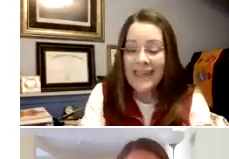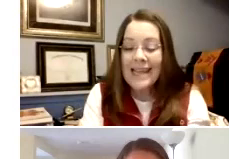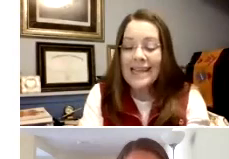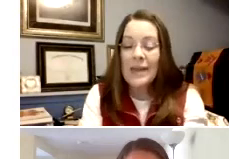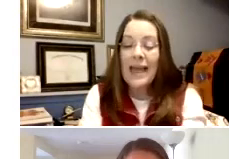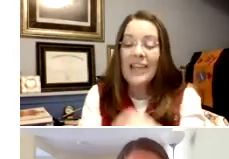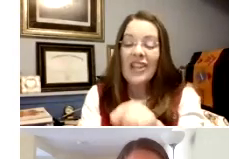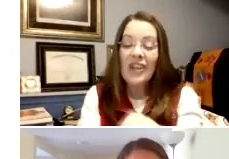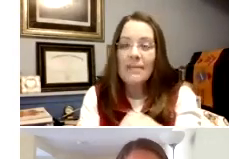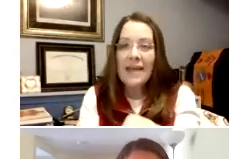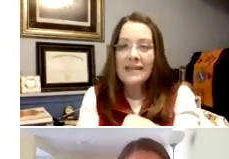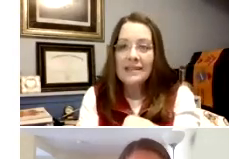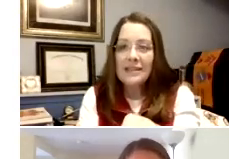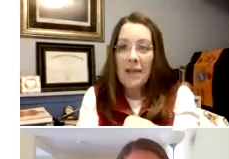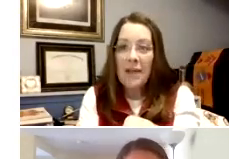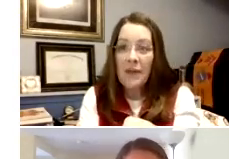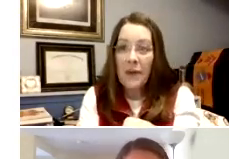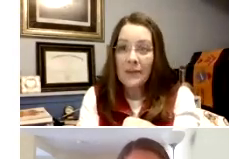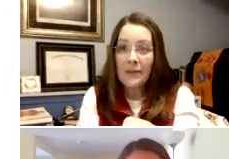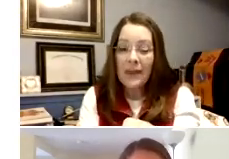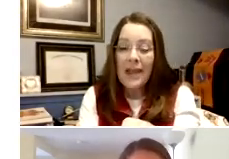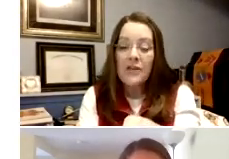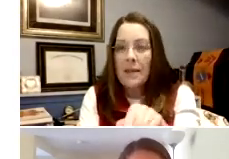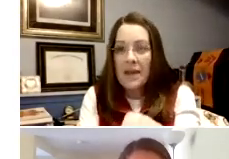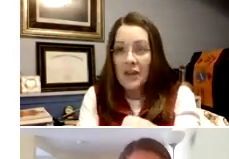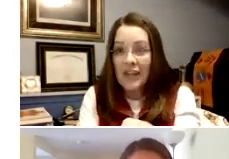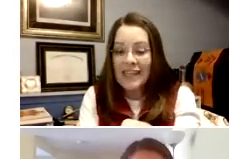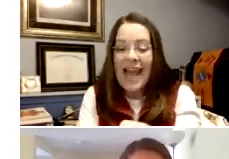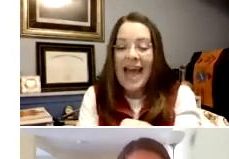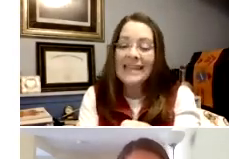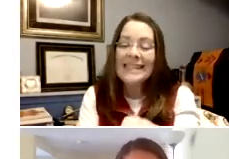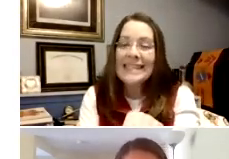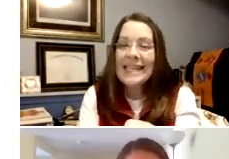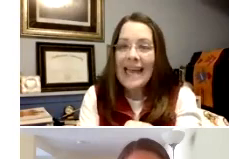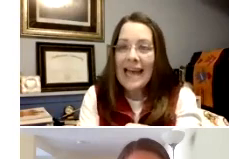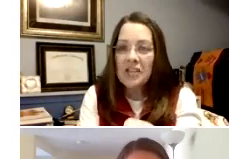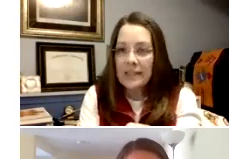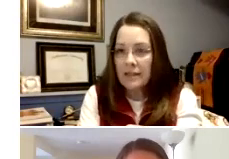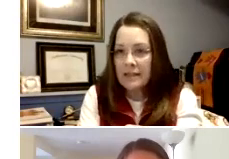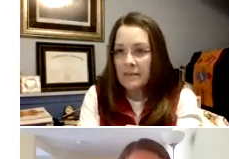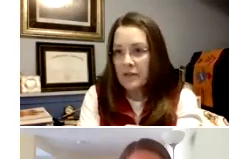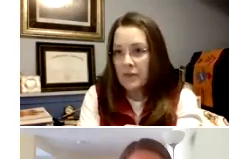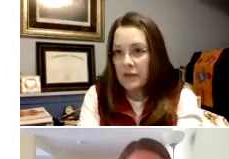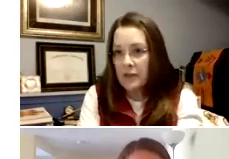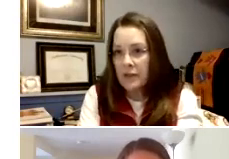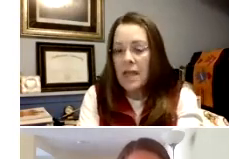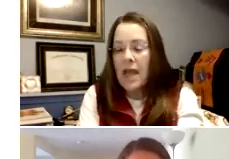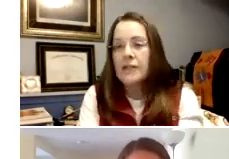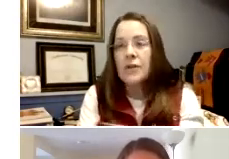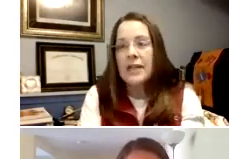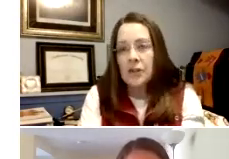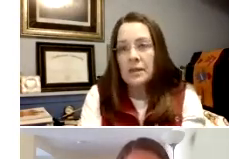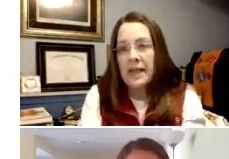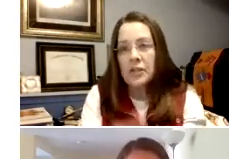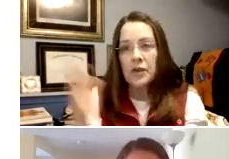interpretation is when I can look at the message that's on my phone from my best friend and see that she's telling me something that's really good. And